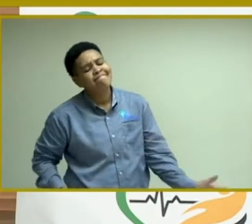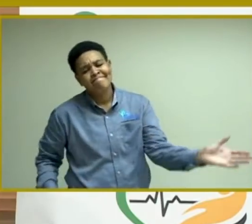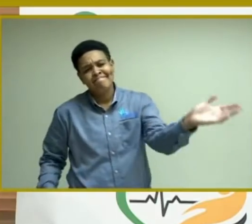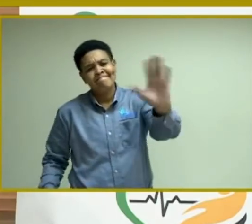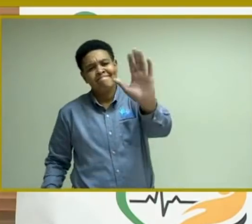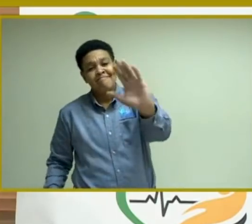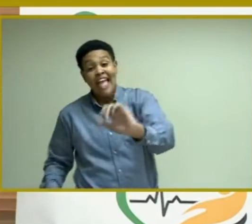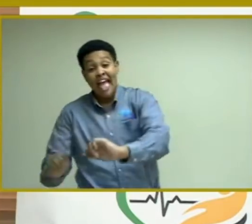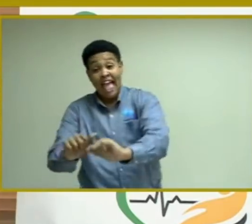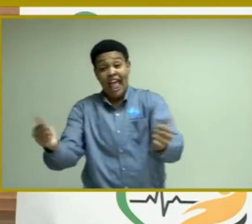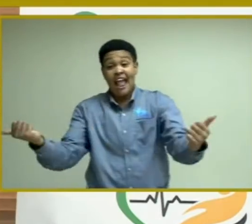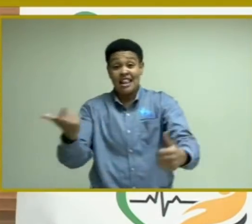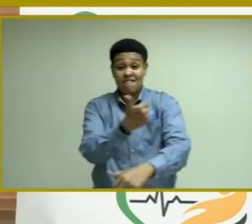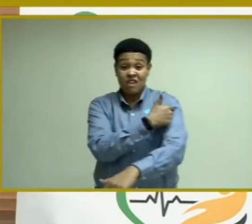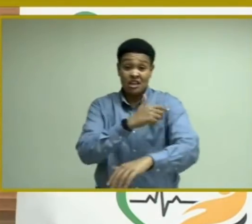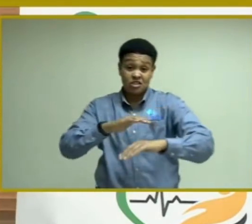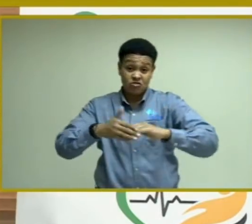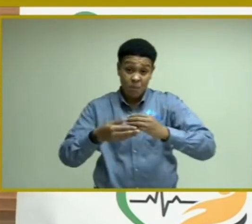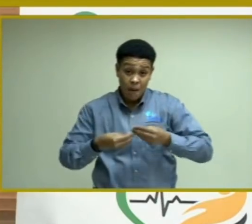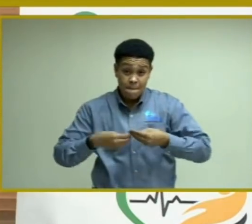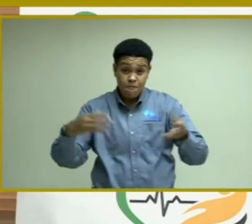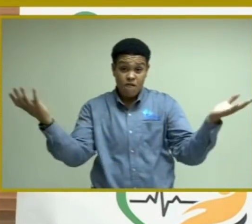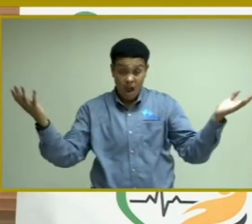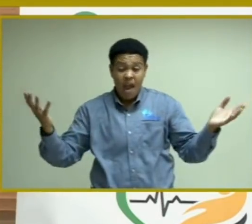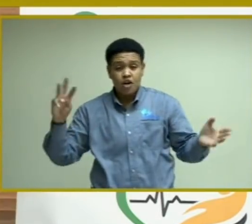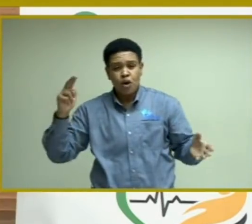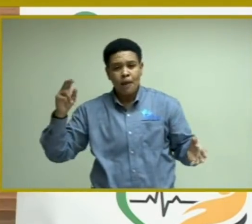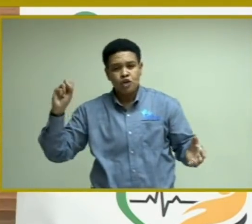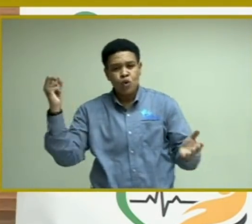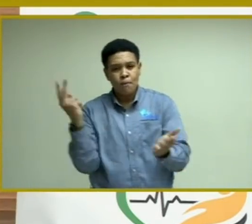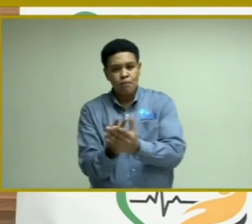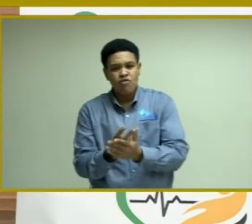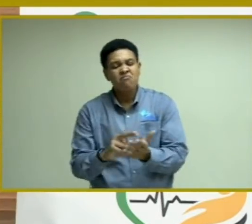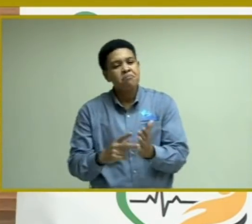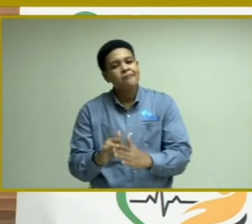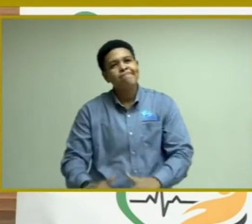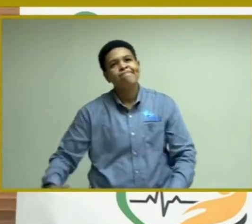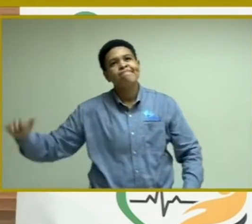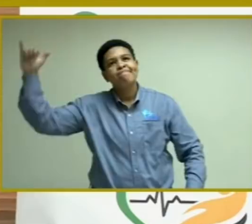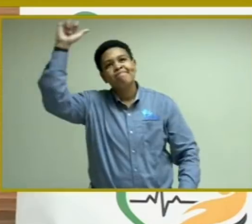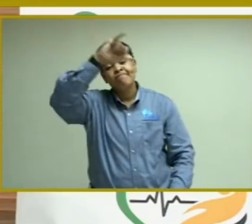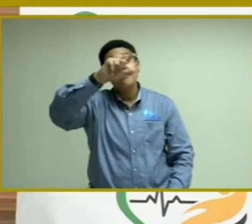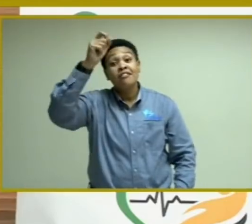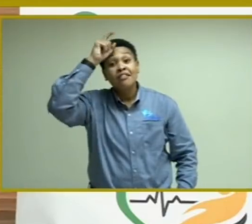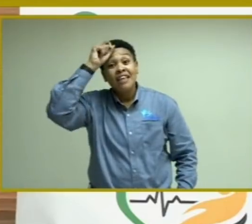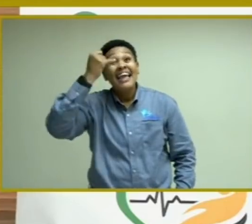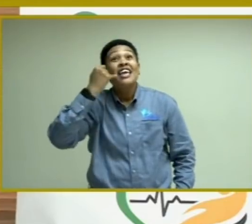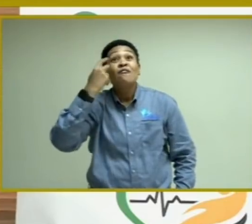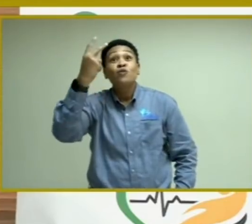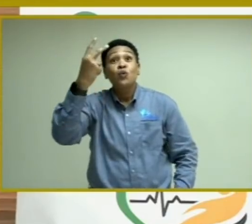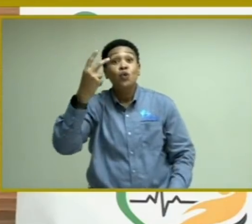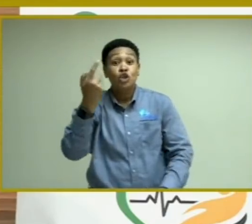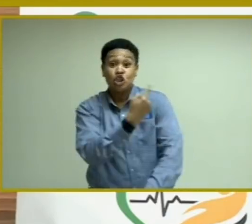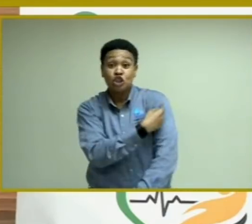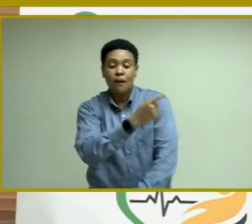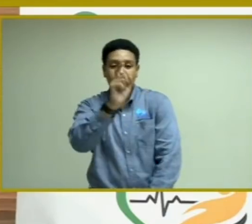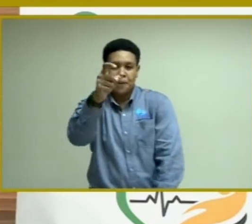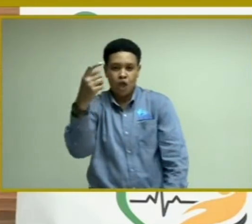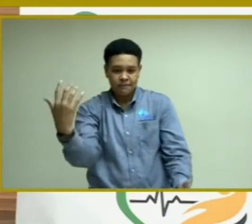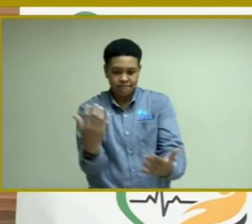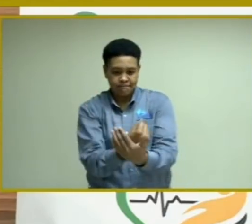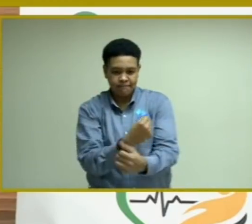we offer and they have completed their dosage, then they would not have a problem. Hopefully that will be some encouragement for those who are